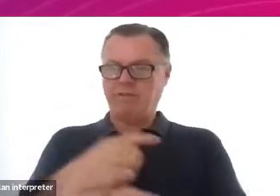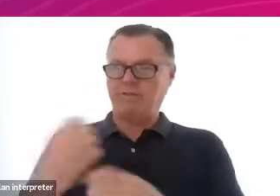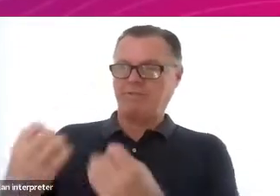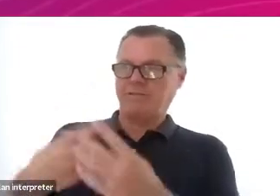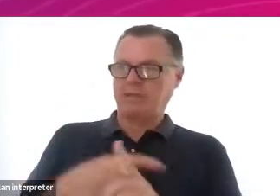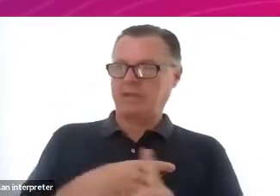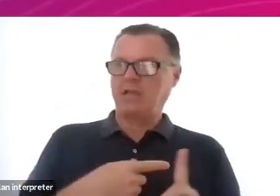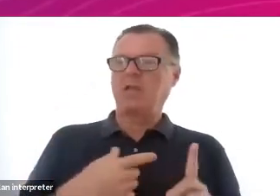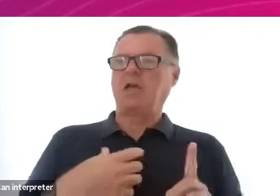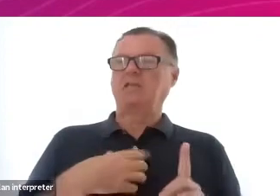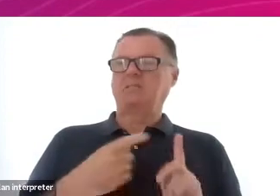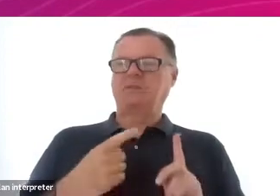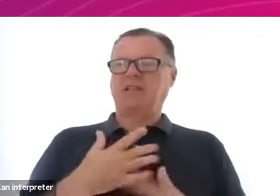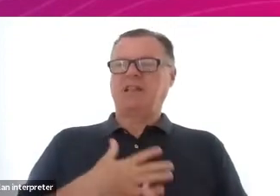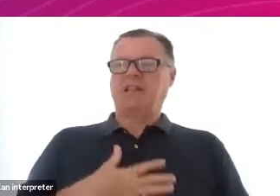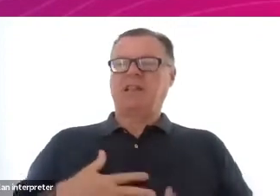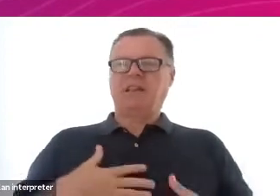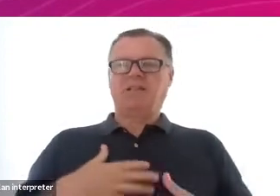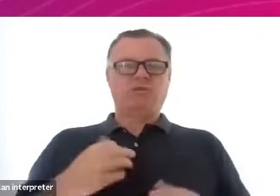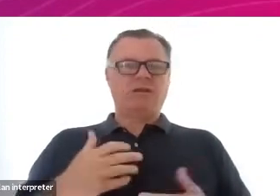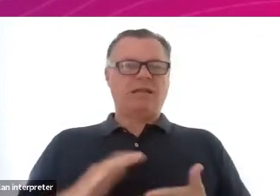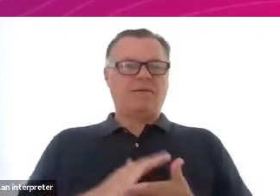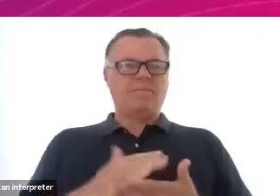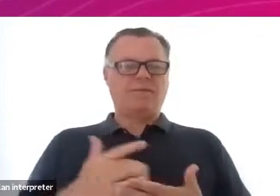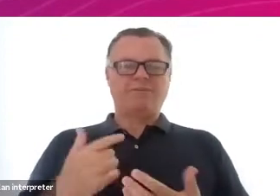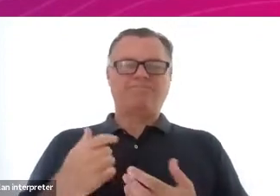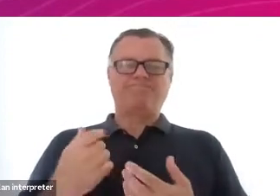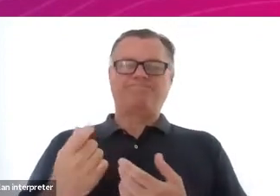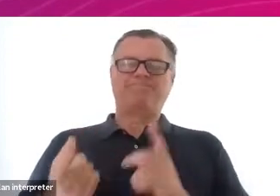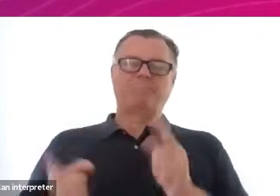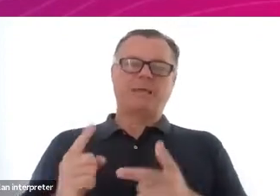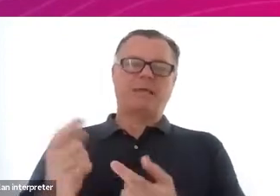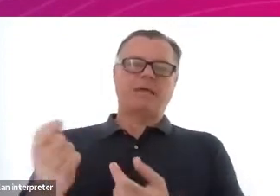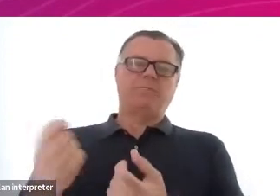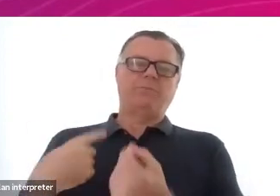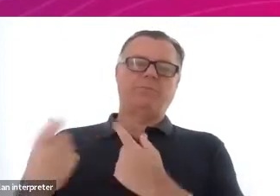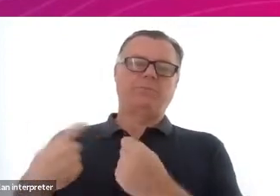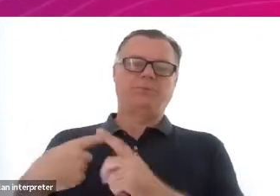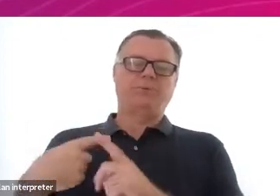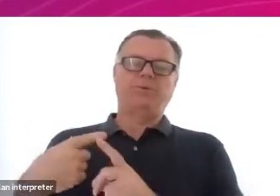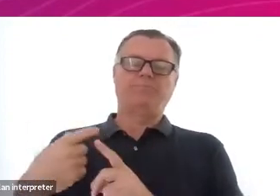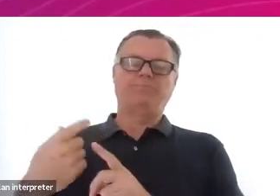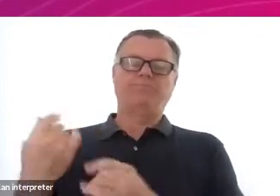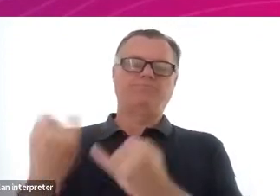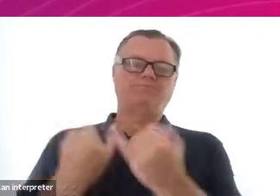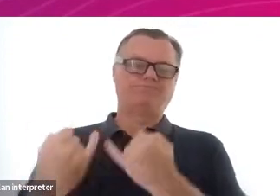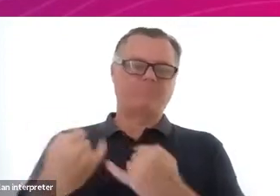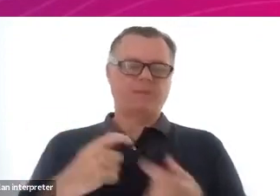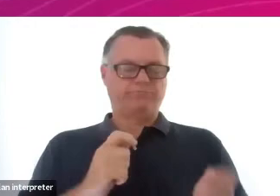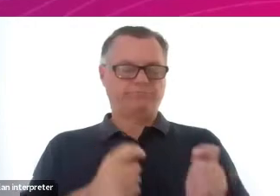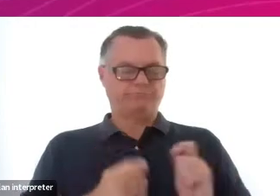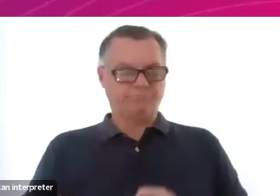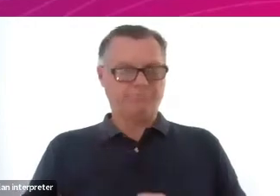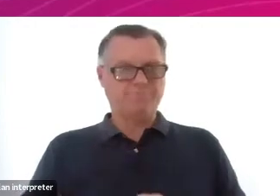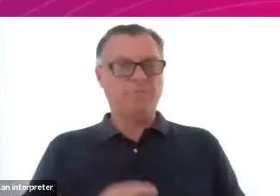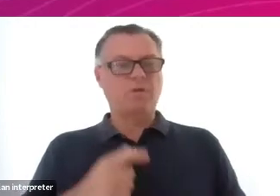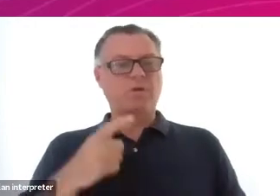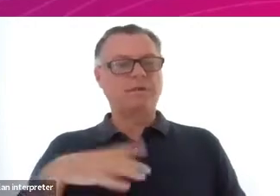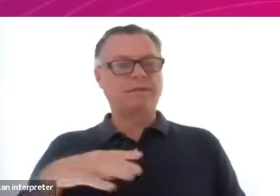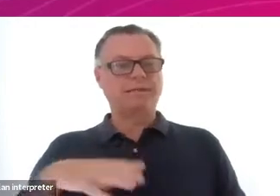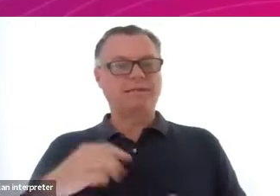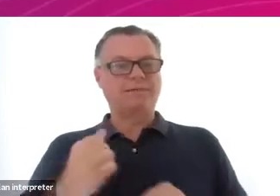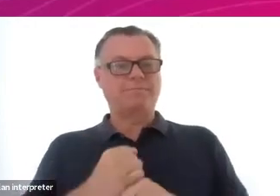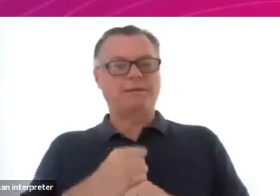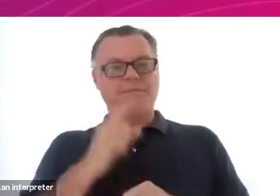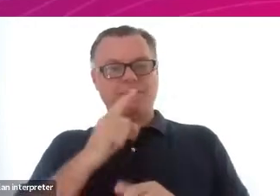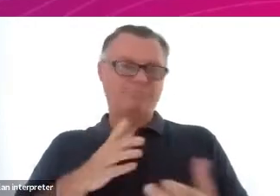new community today, it's literally you who are the transformers. Sure, our founders are the catalyst for disruption and demanding the